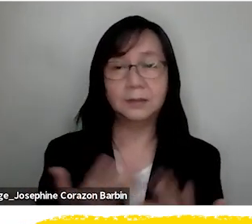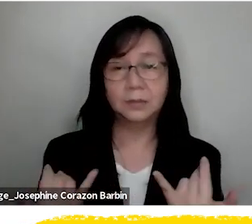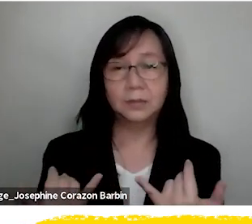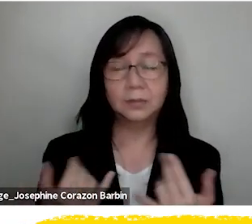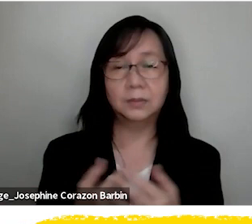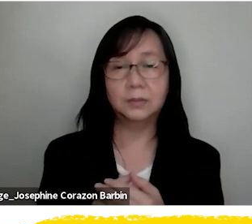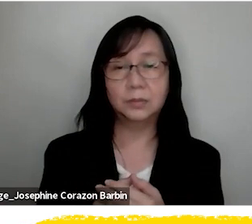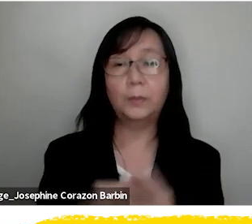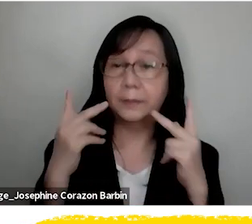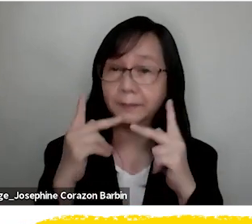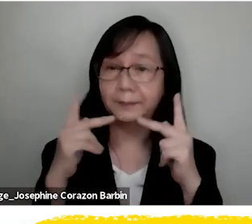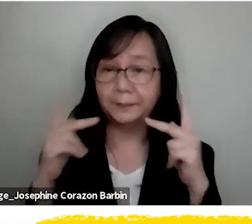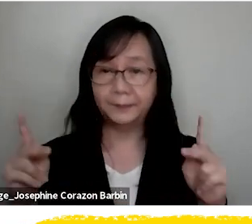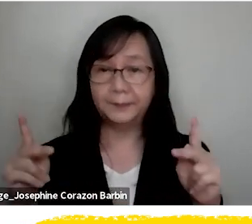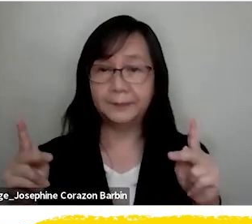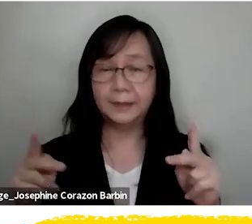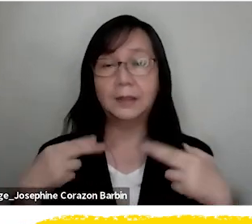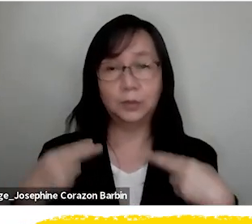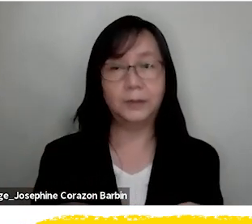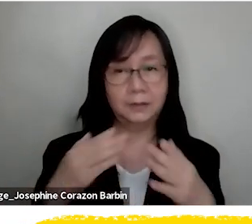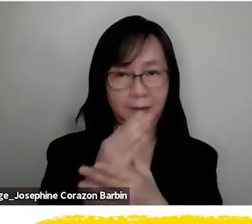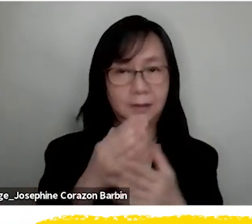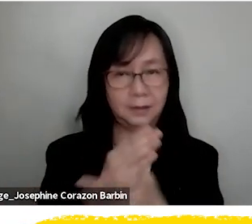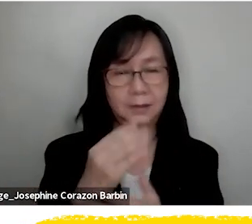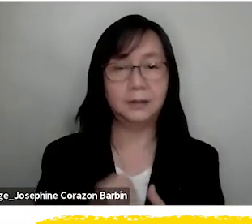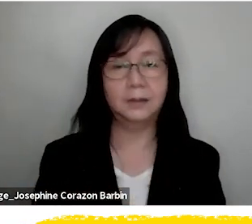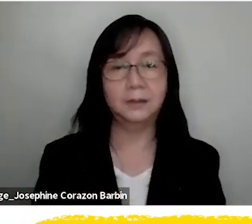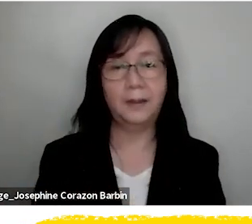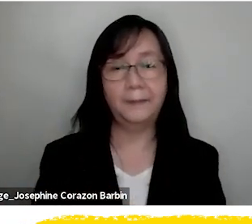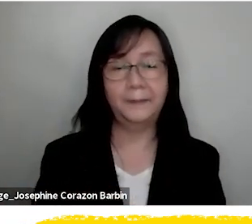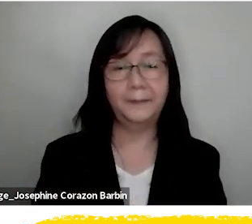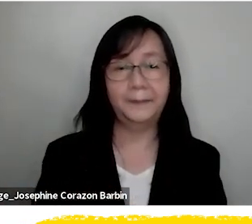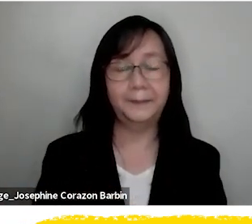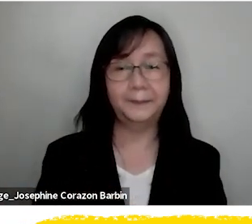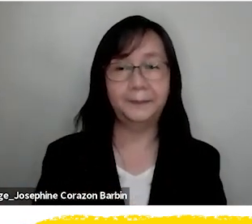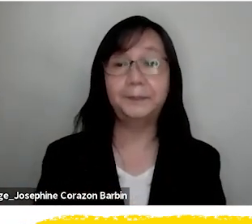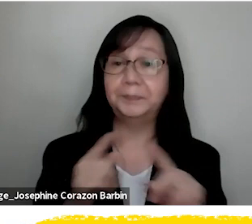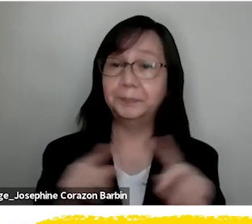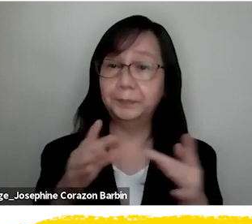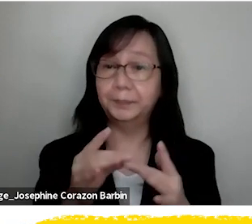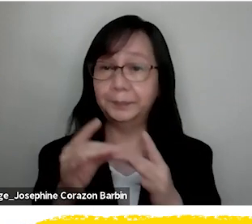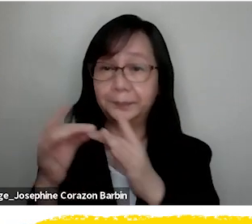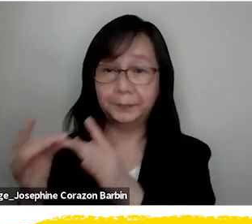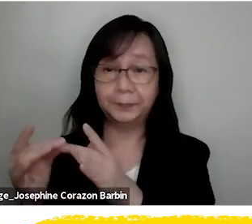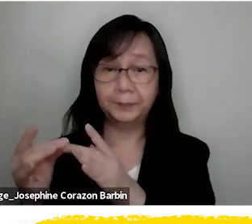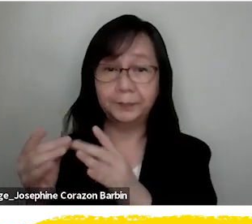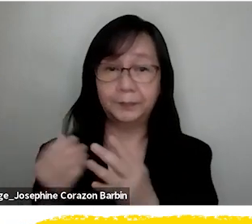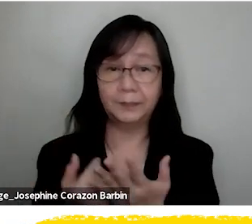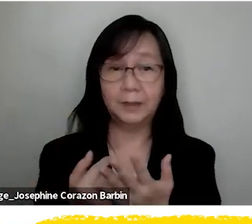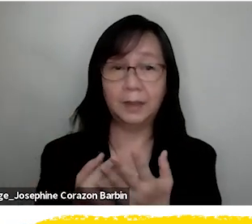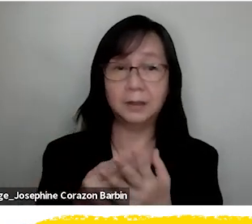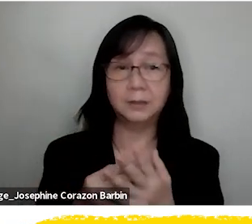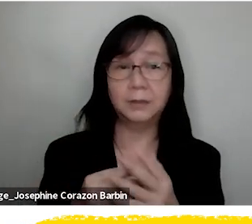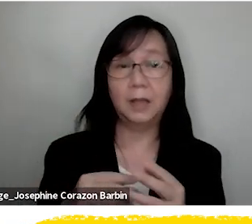to promote human rights. But the Special Rapporteur on Human Rights